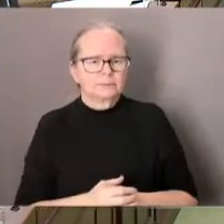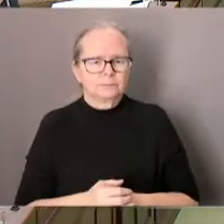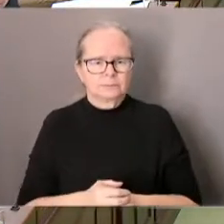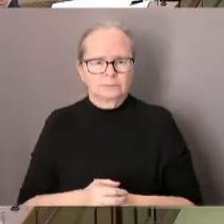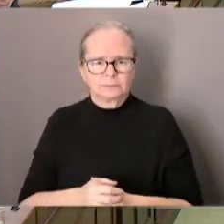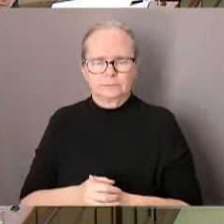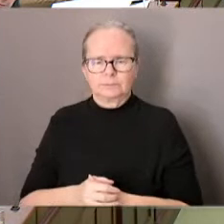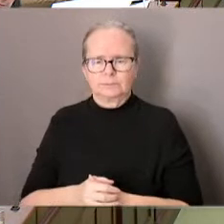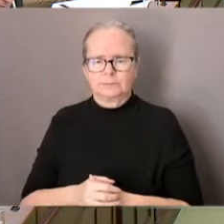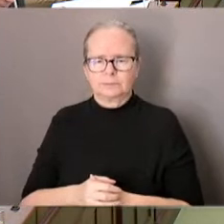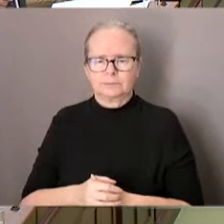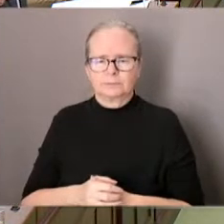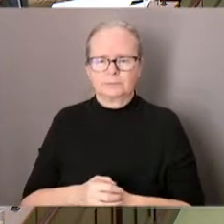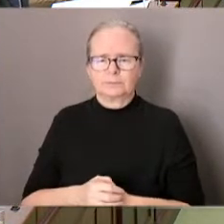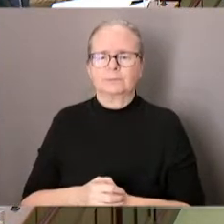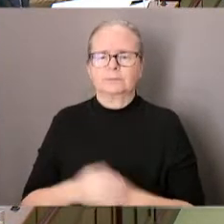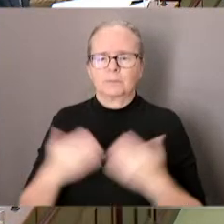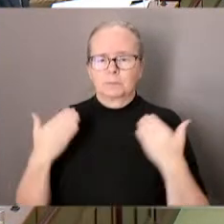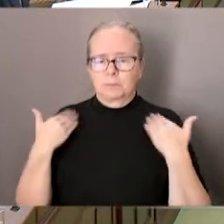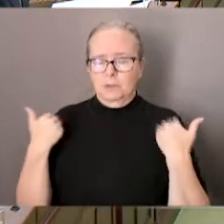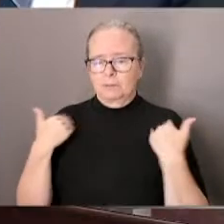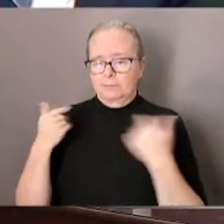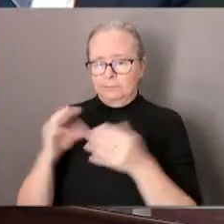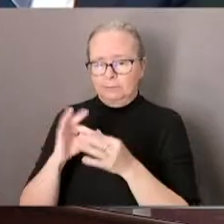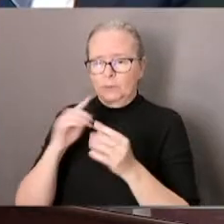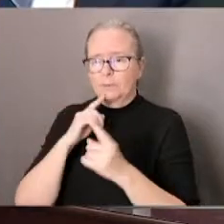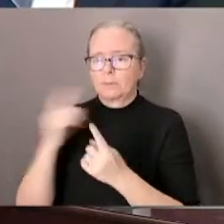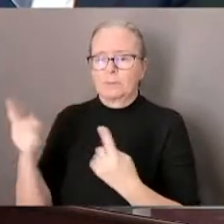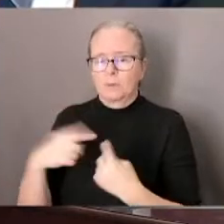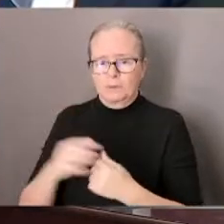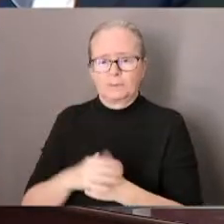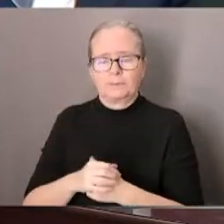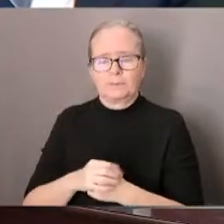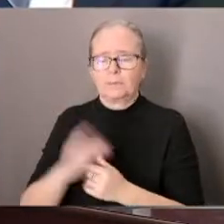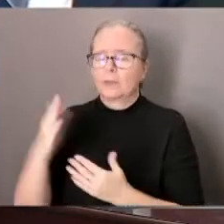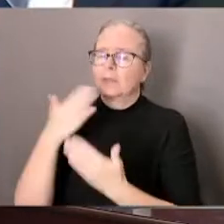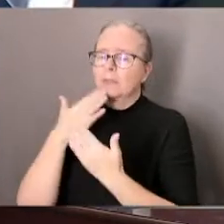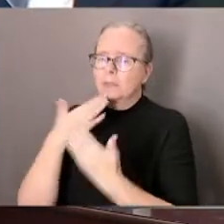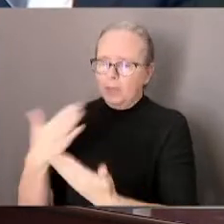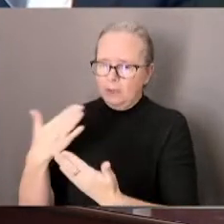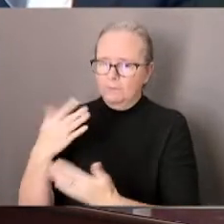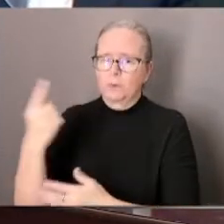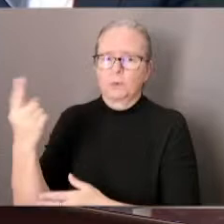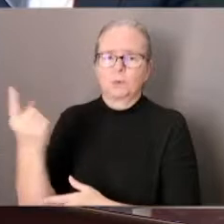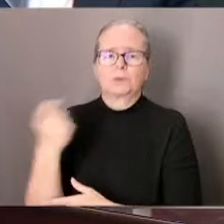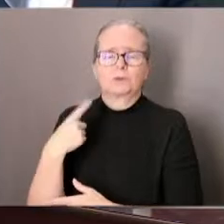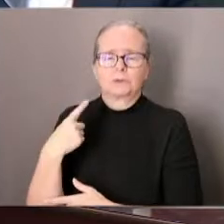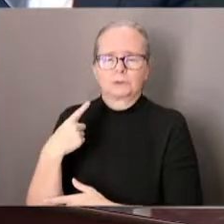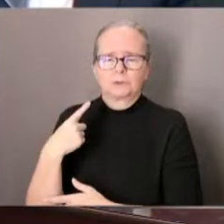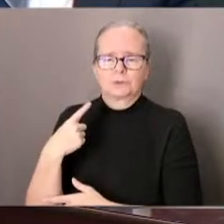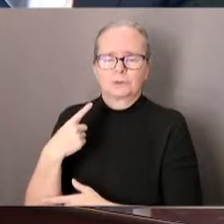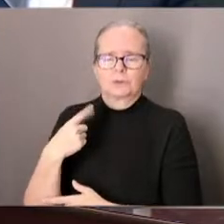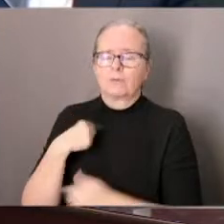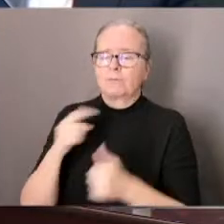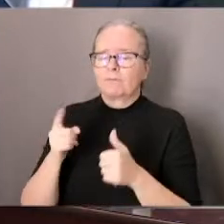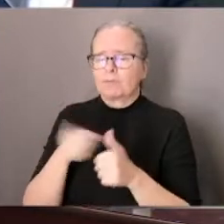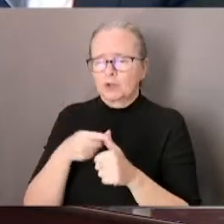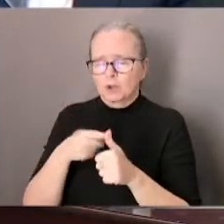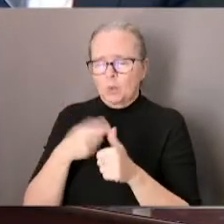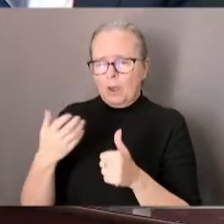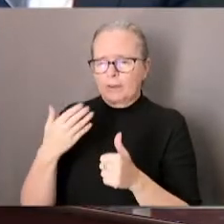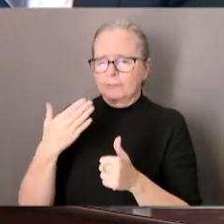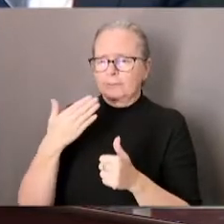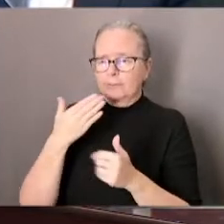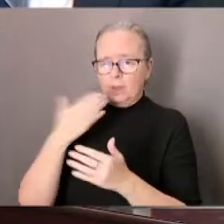thank you to The Honorable member for that question and first of all I'd like to thank the former minister of multiculturalism The Honorable